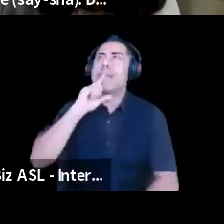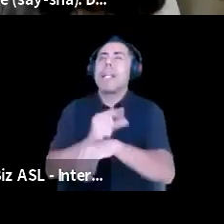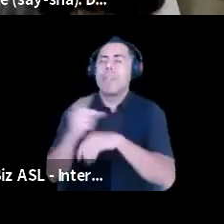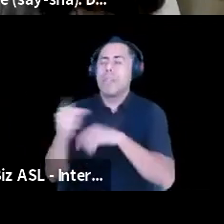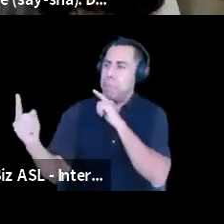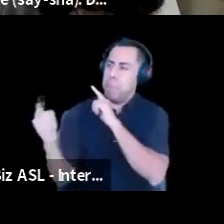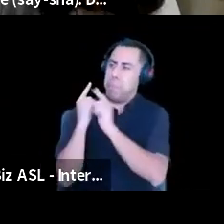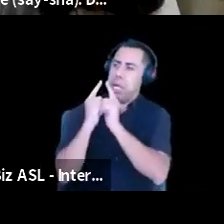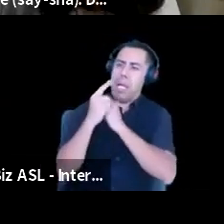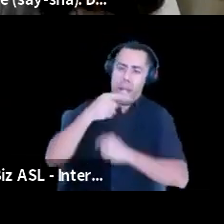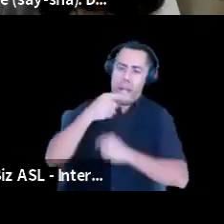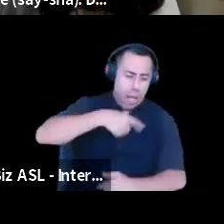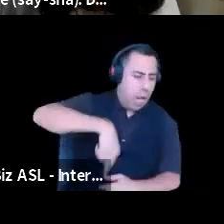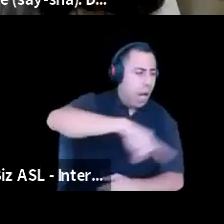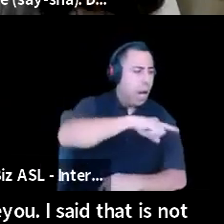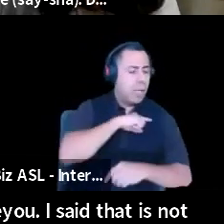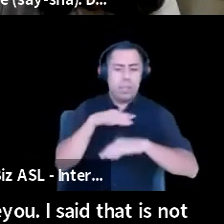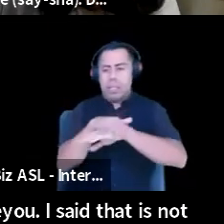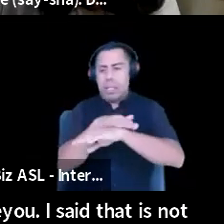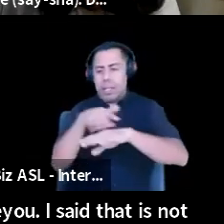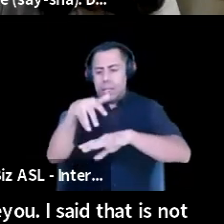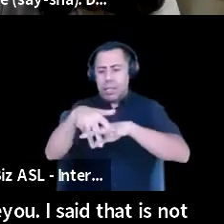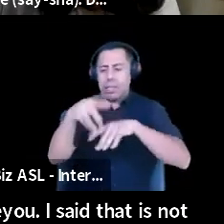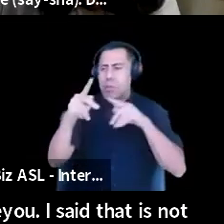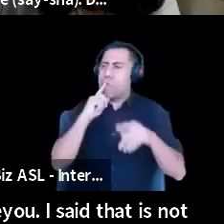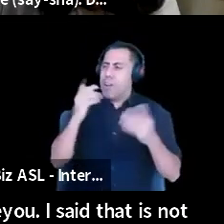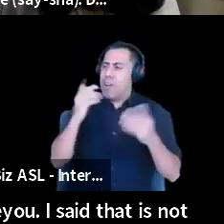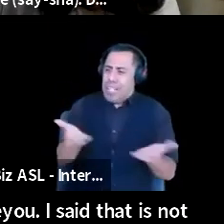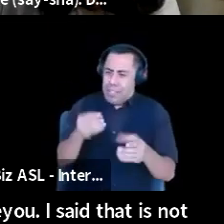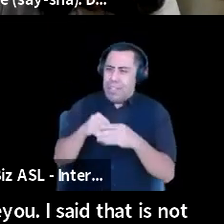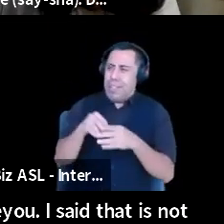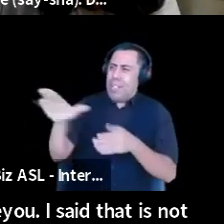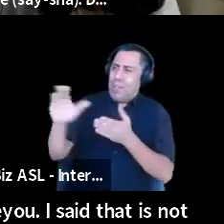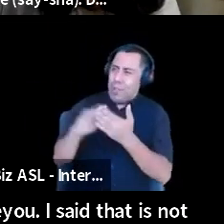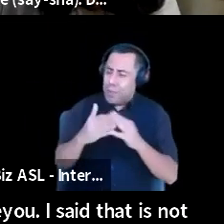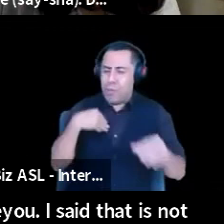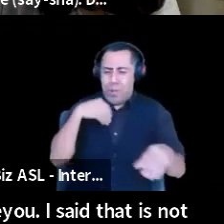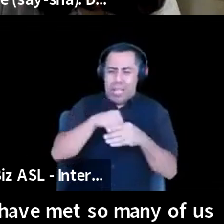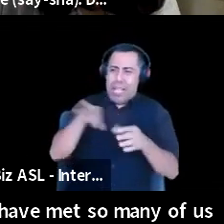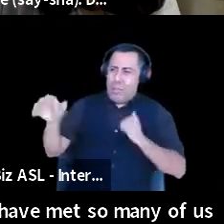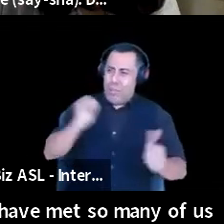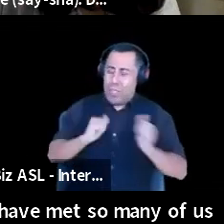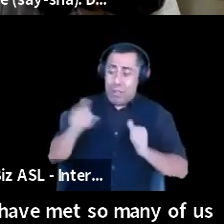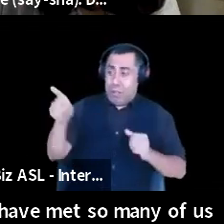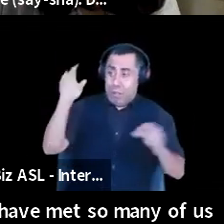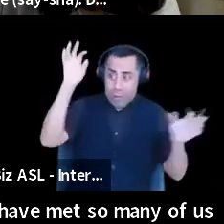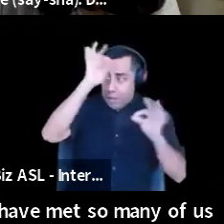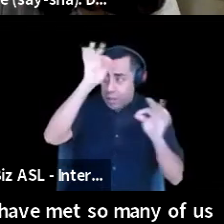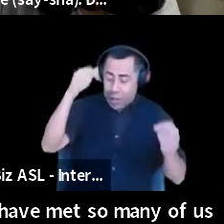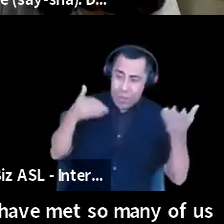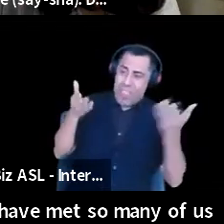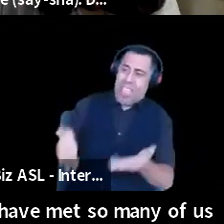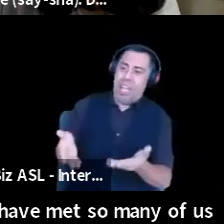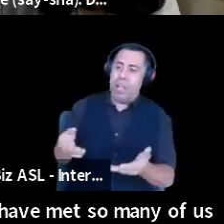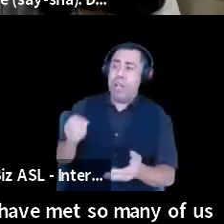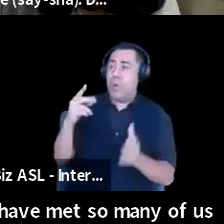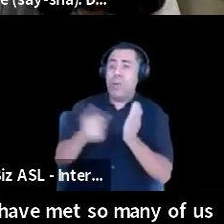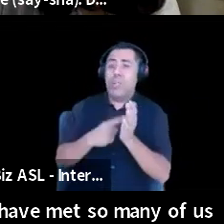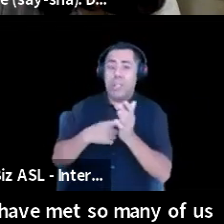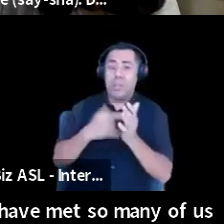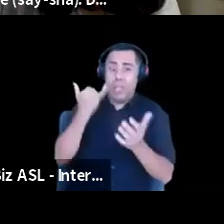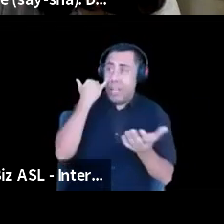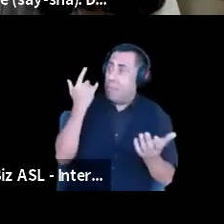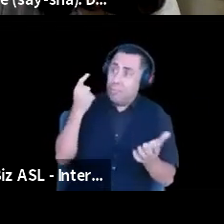with you. We are in your communities. We are in your theaters. You don't even know we're there. Or we leave because there's just no reason for us to be